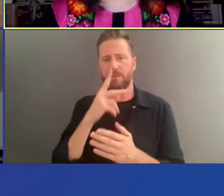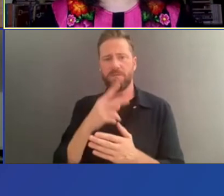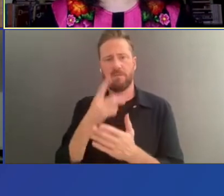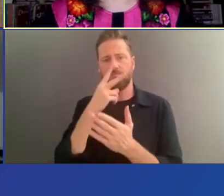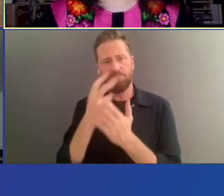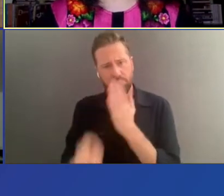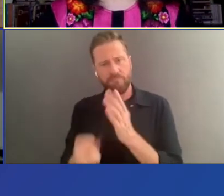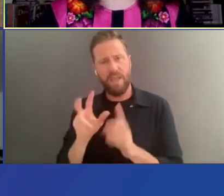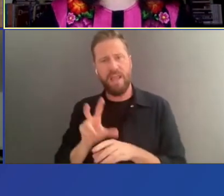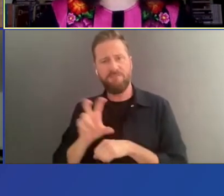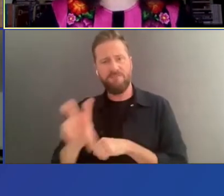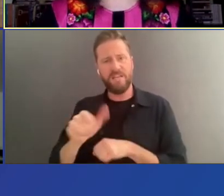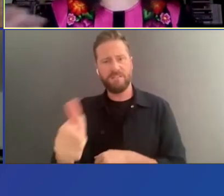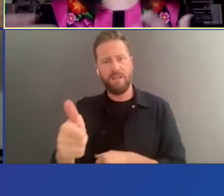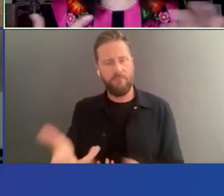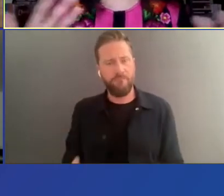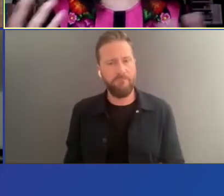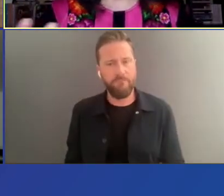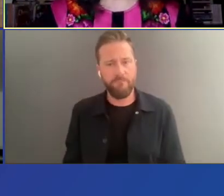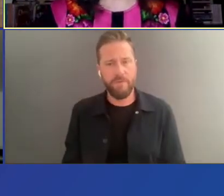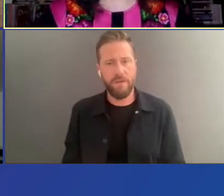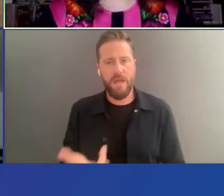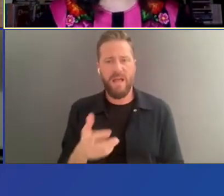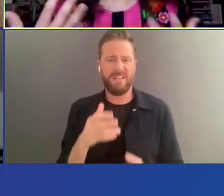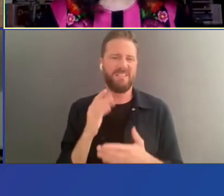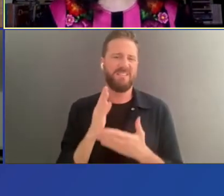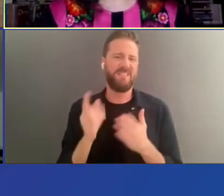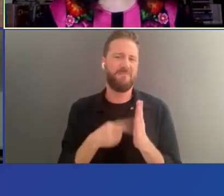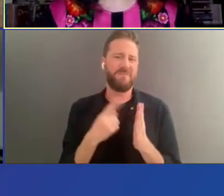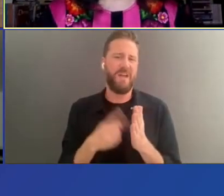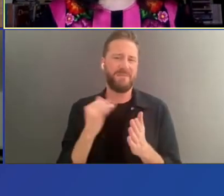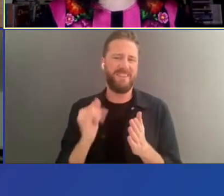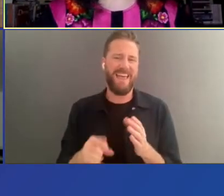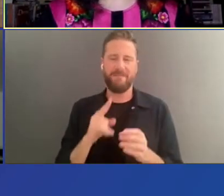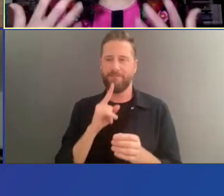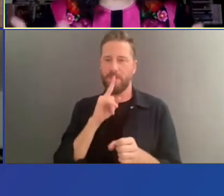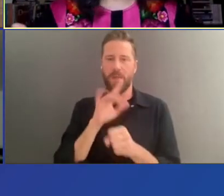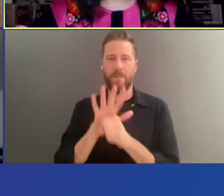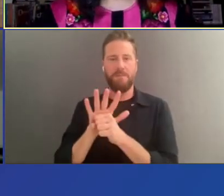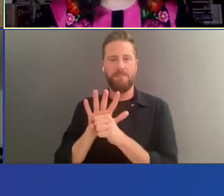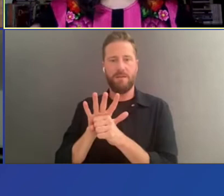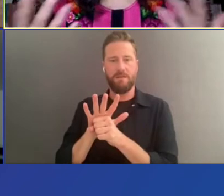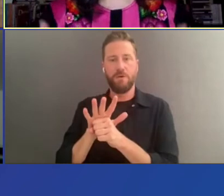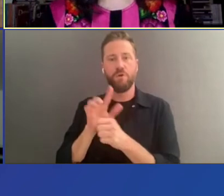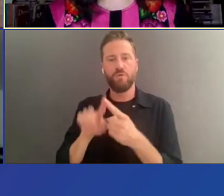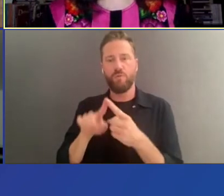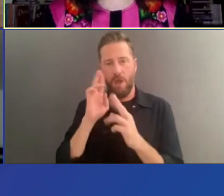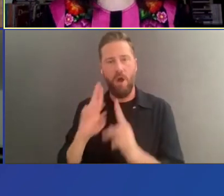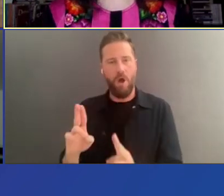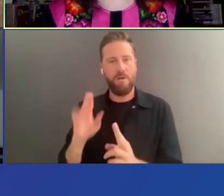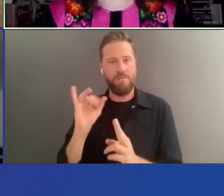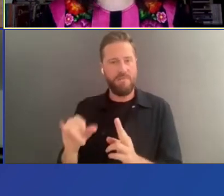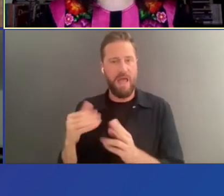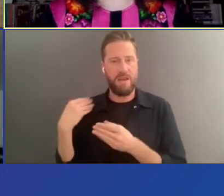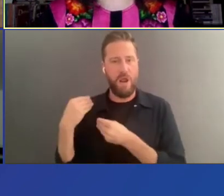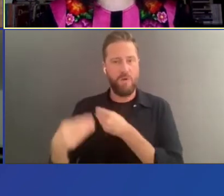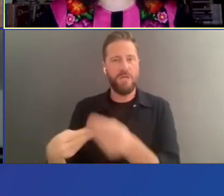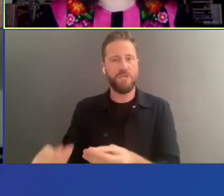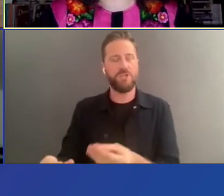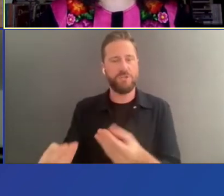to it. So that's something that sometimes people lack, the commitment to really honor this heritage